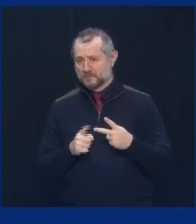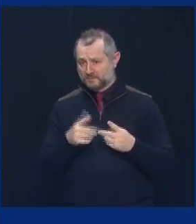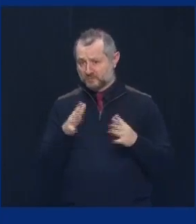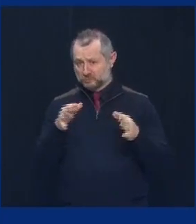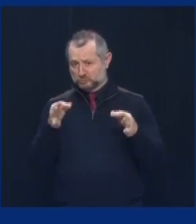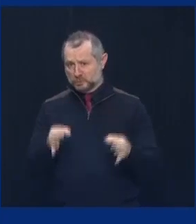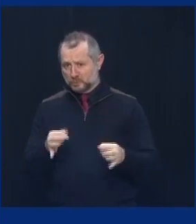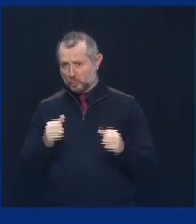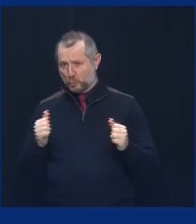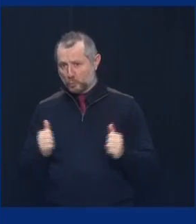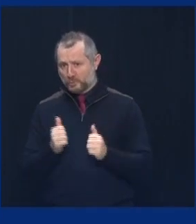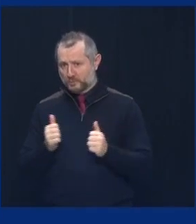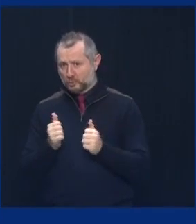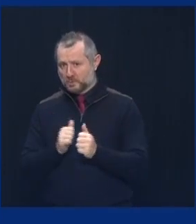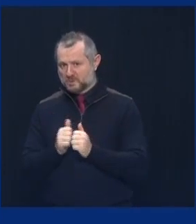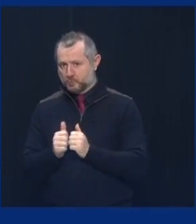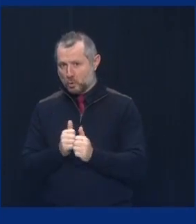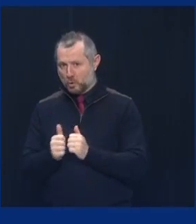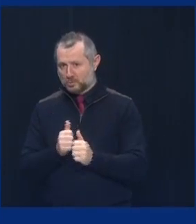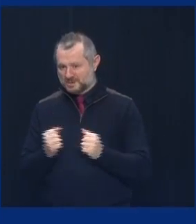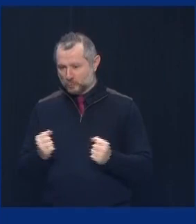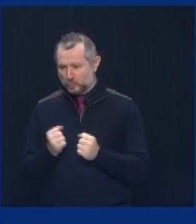yet?